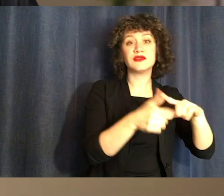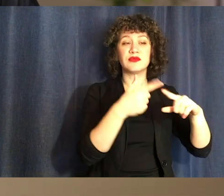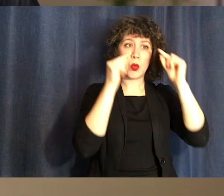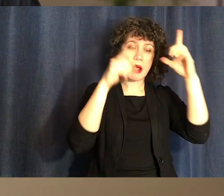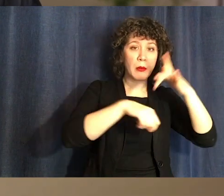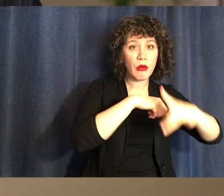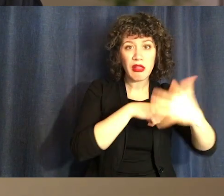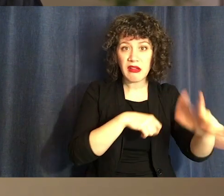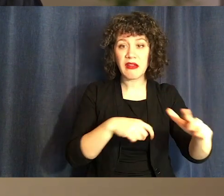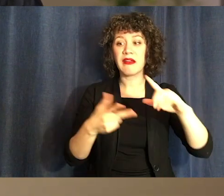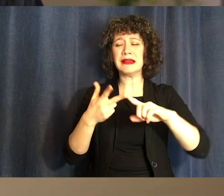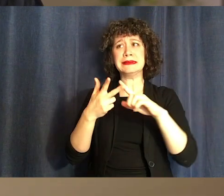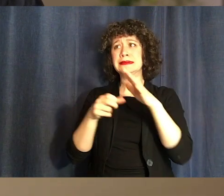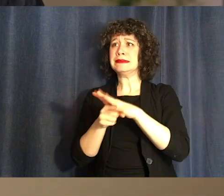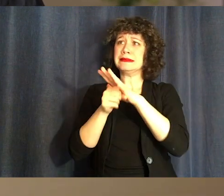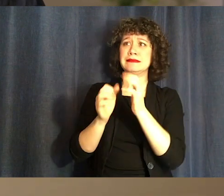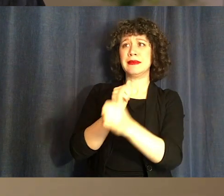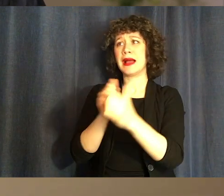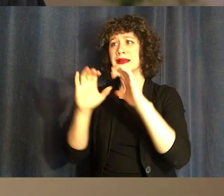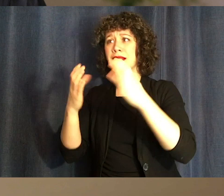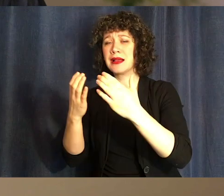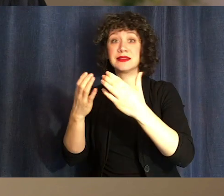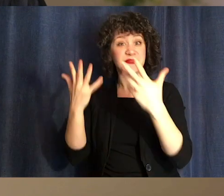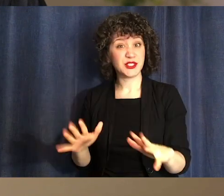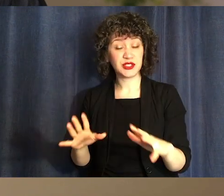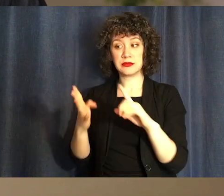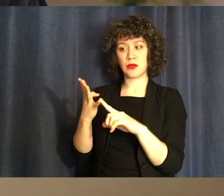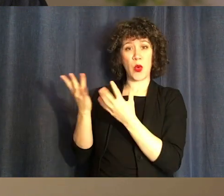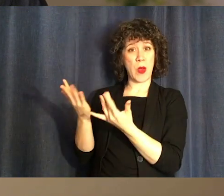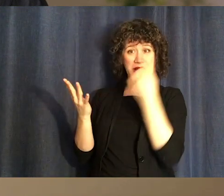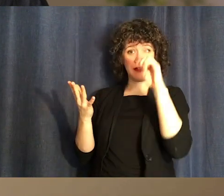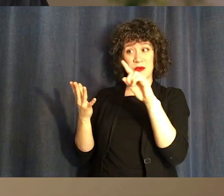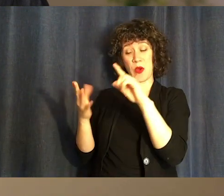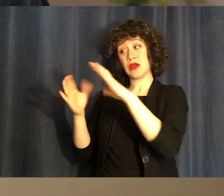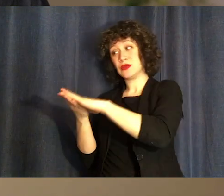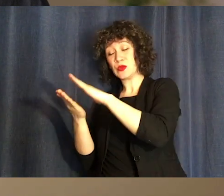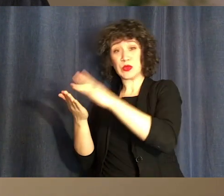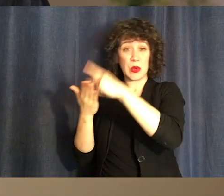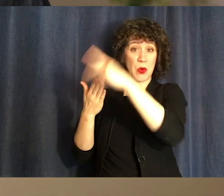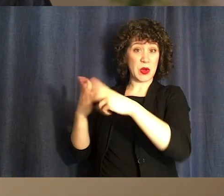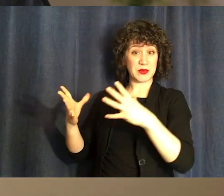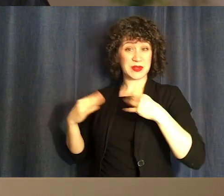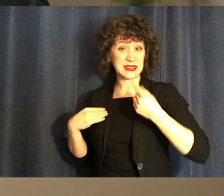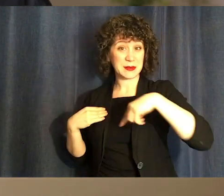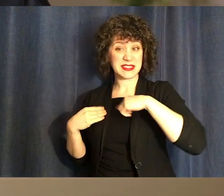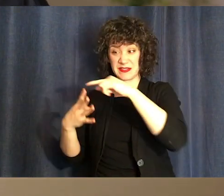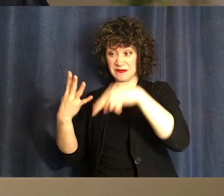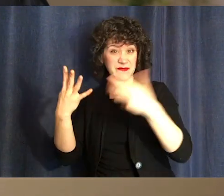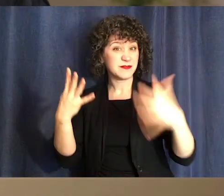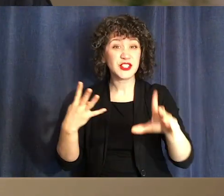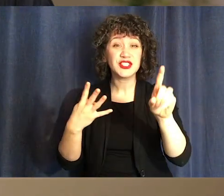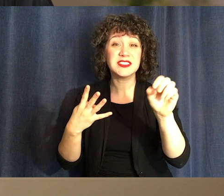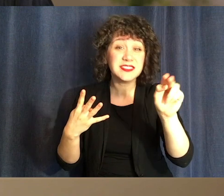and done stressing about passing classes. Or we're done waiting to be accepted into schools or programs we've applied to. We are